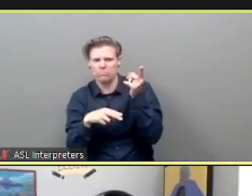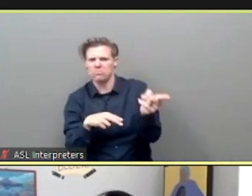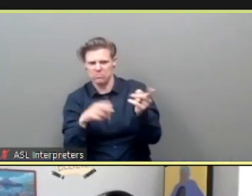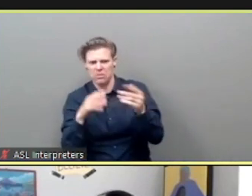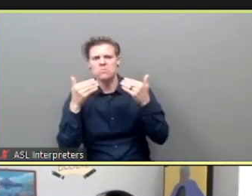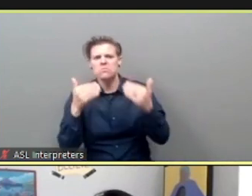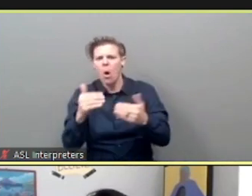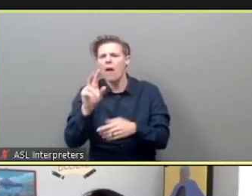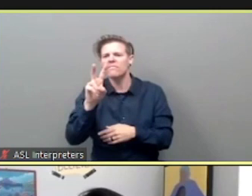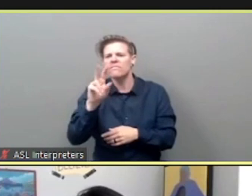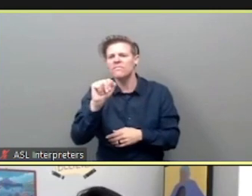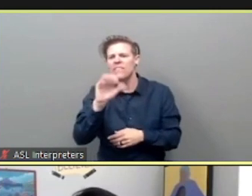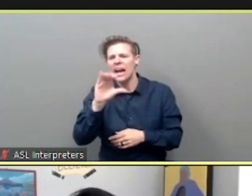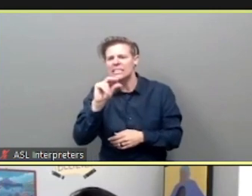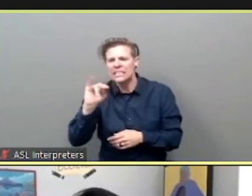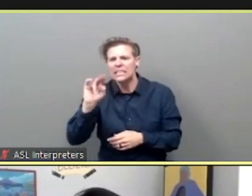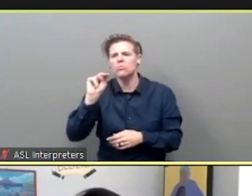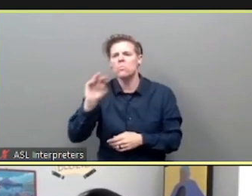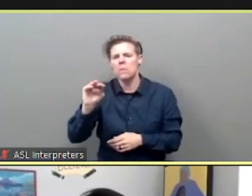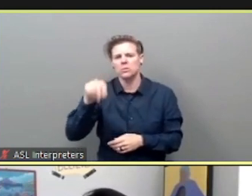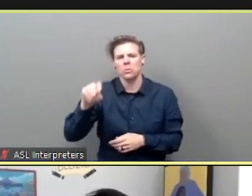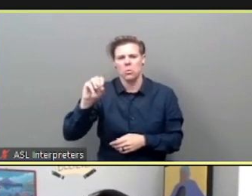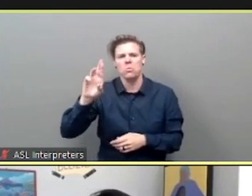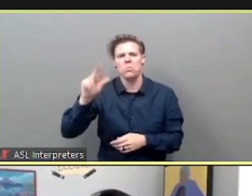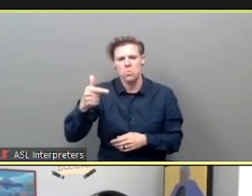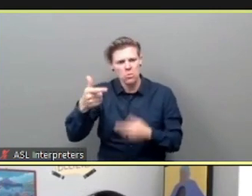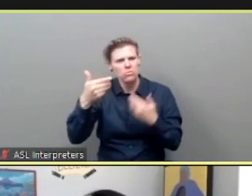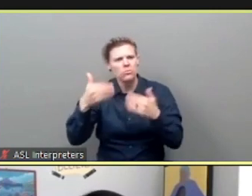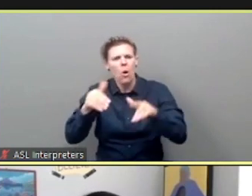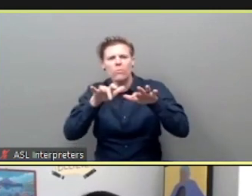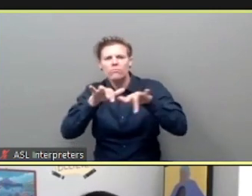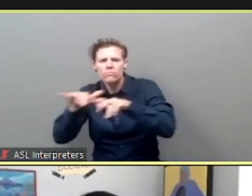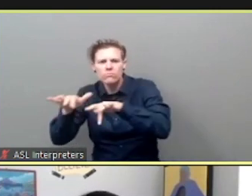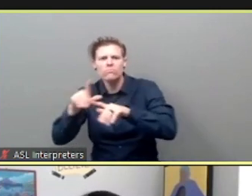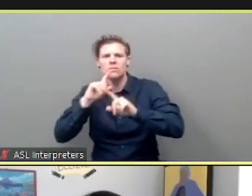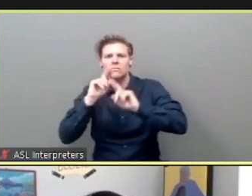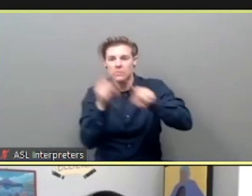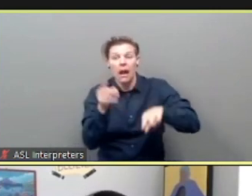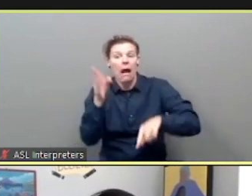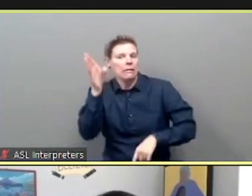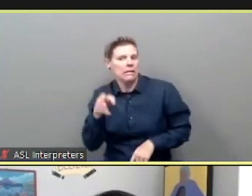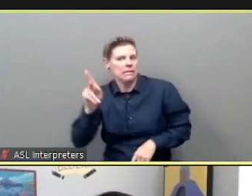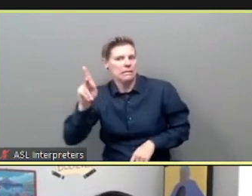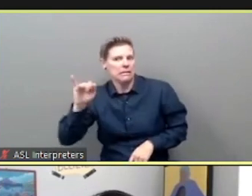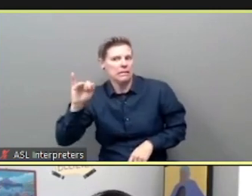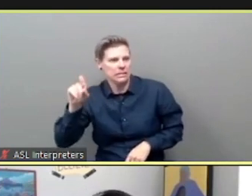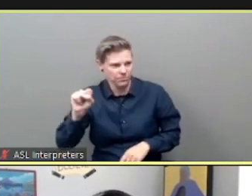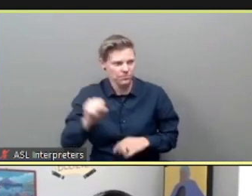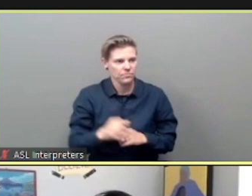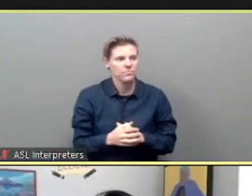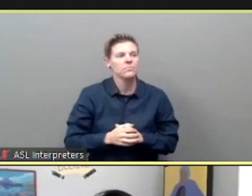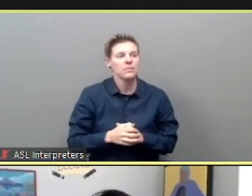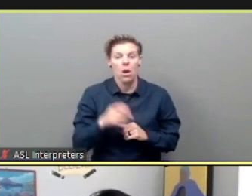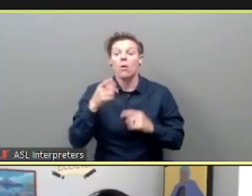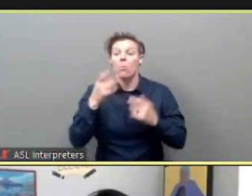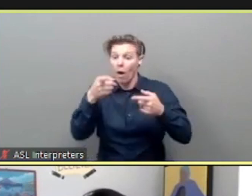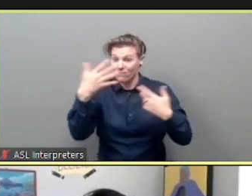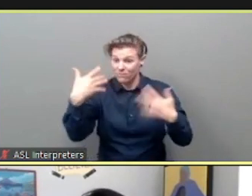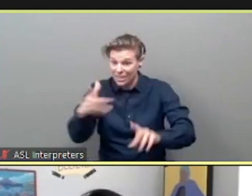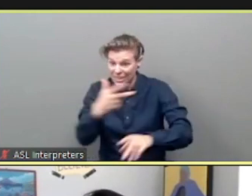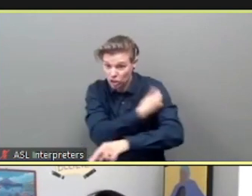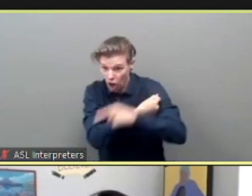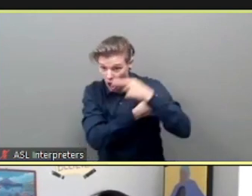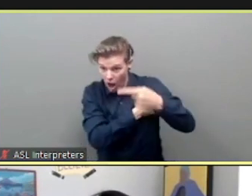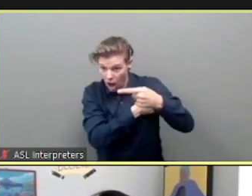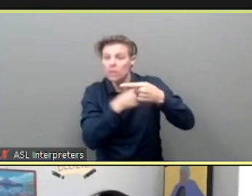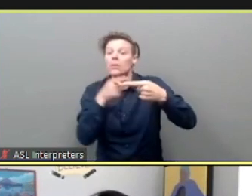vaccinenewmexico.org/kids. You, as a parent or guardian, you can link your child's profile to your own profile and manage your